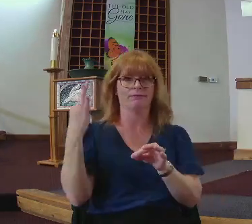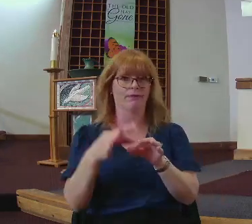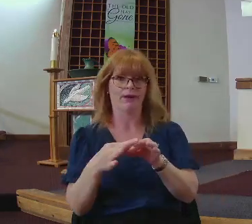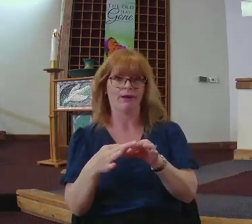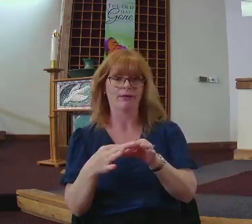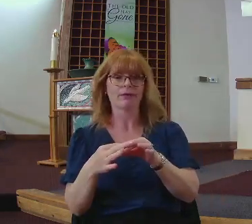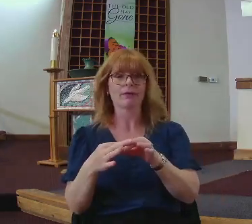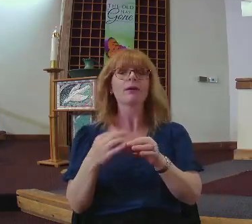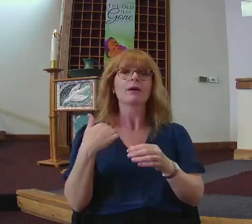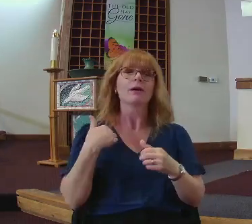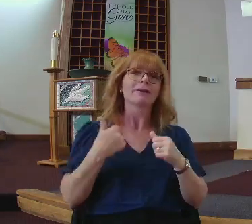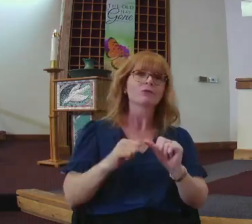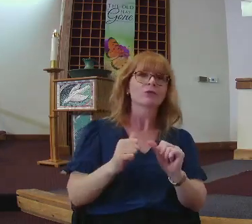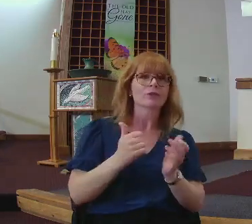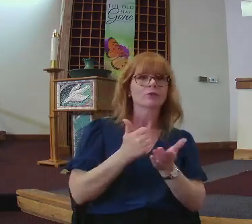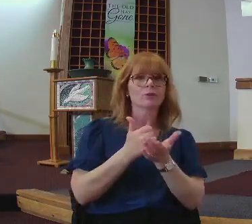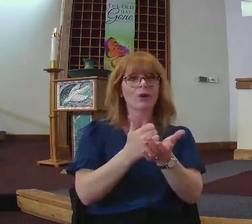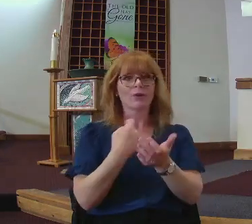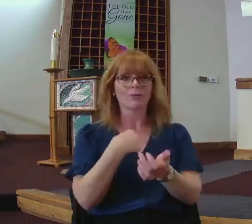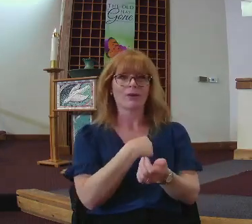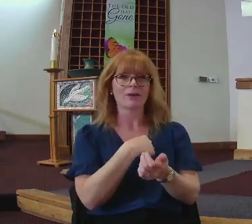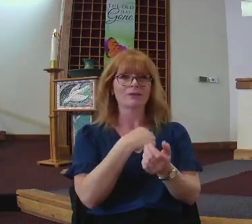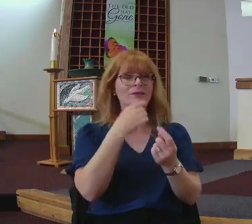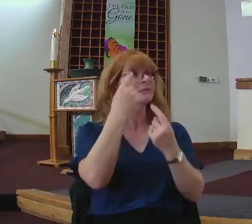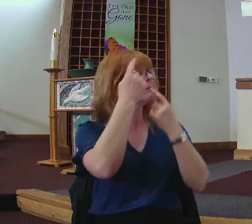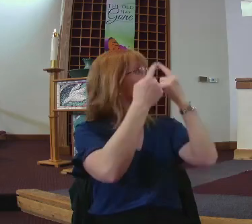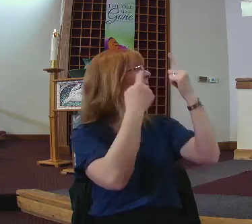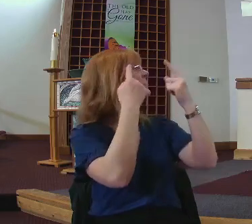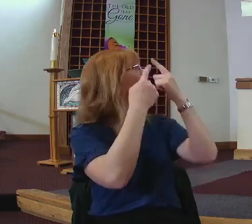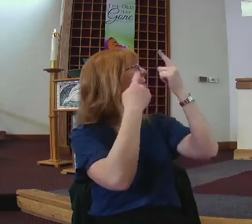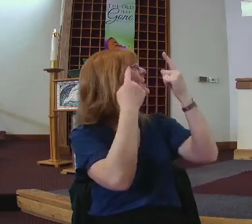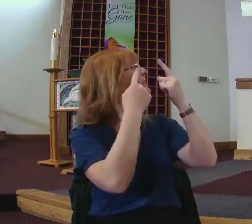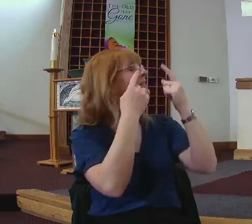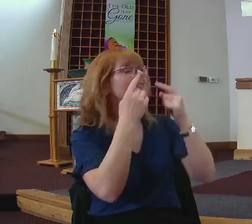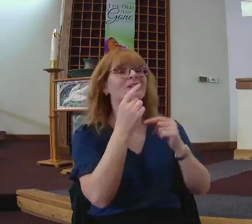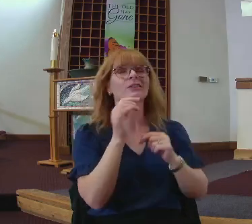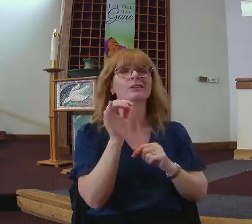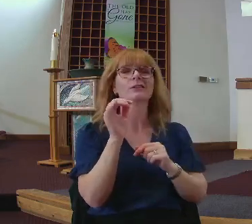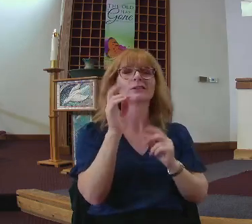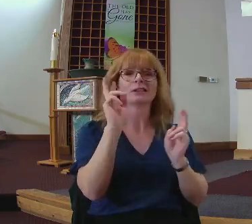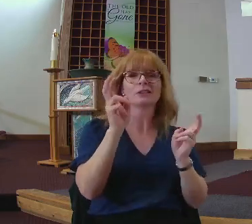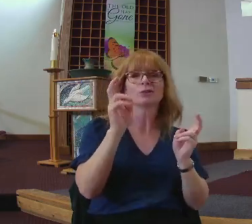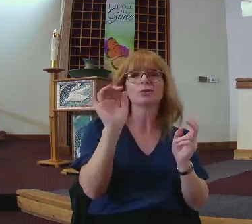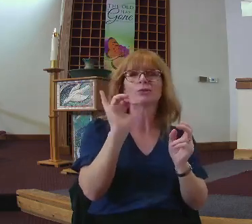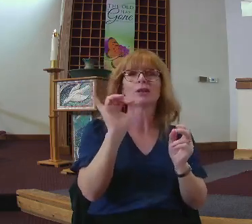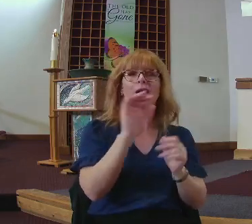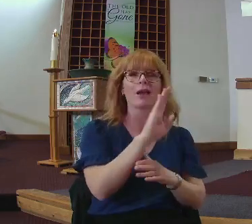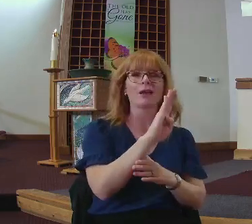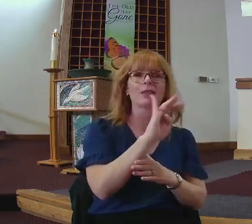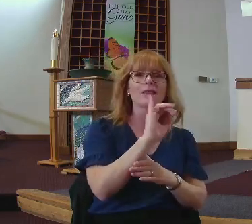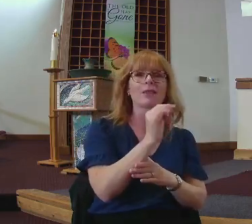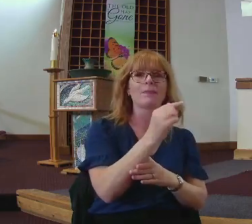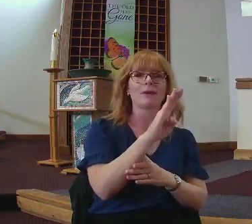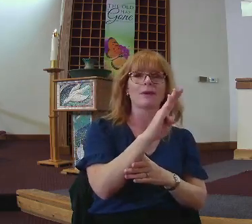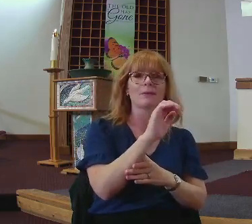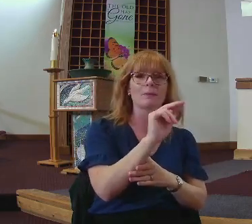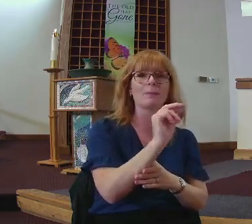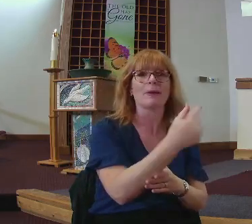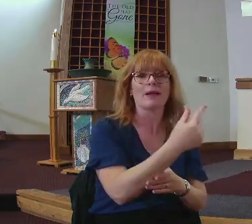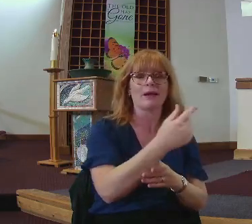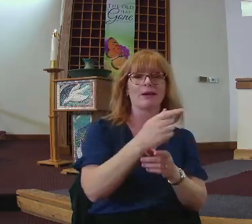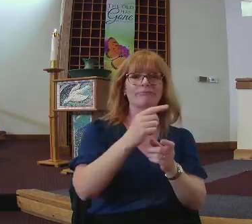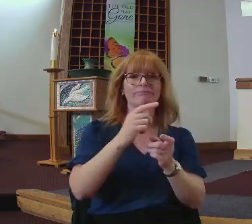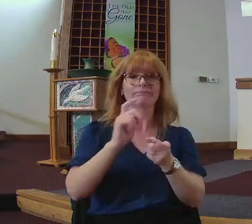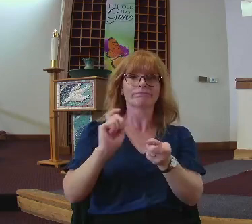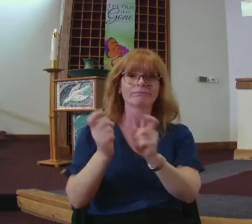I've tried to help us think about such little issues as the Big Bang and evolution. And my real goal